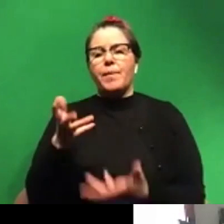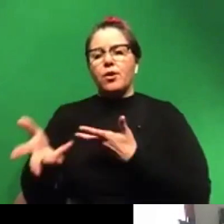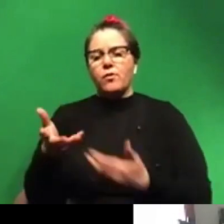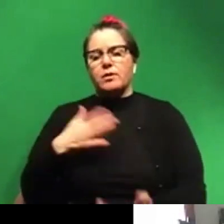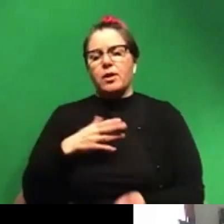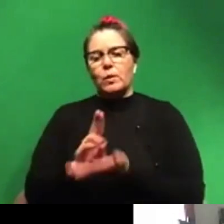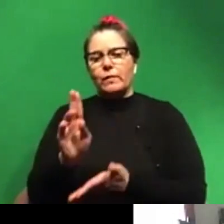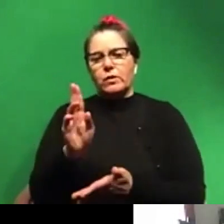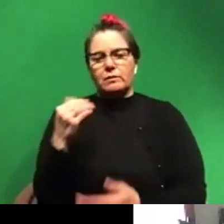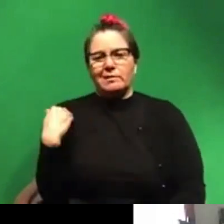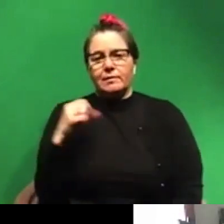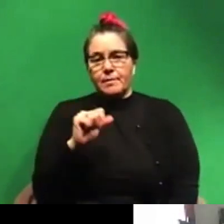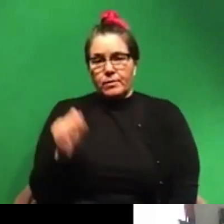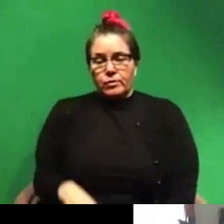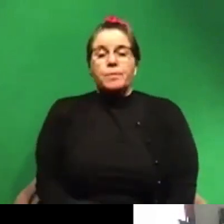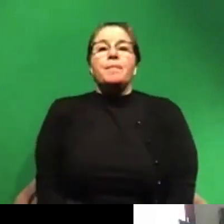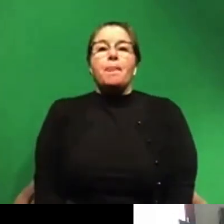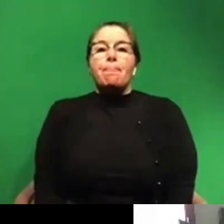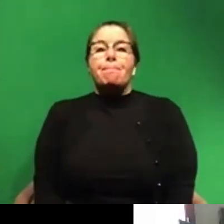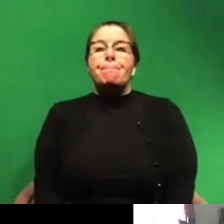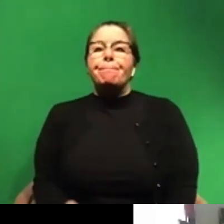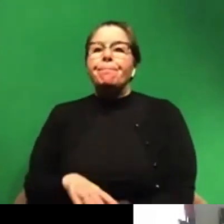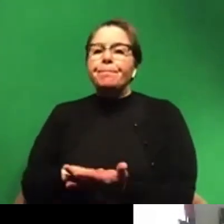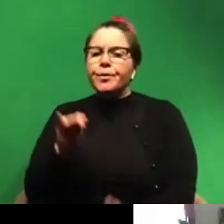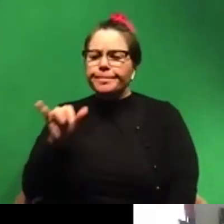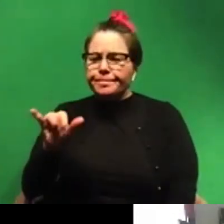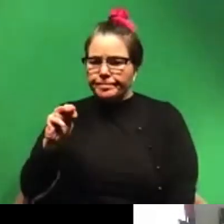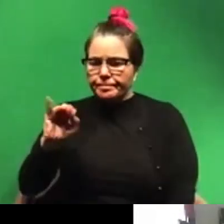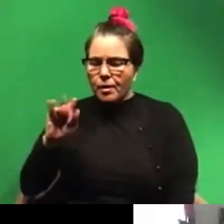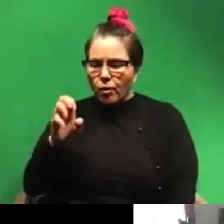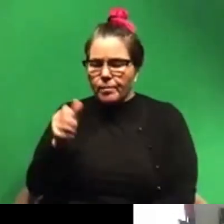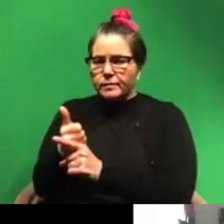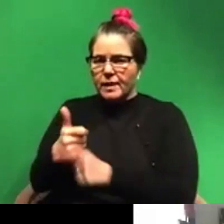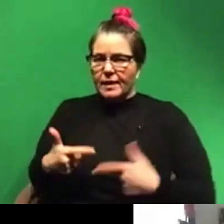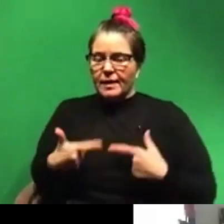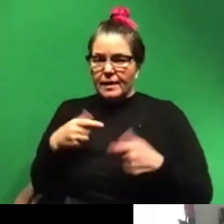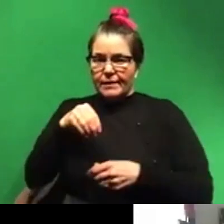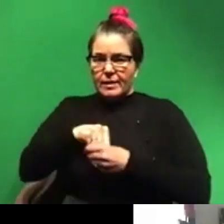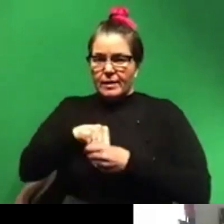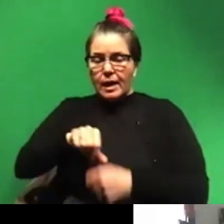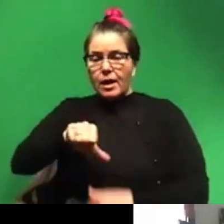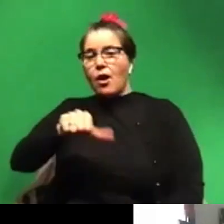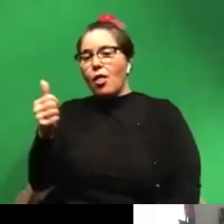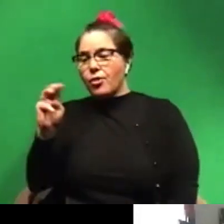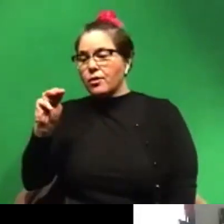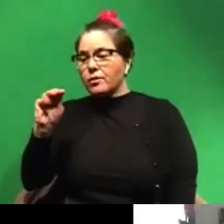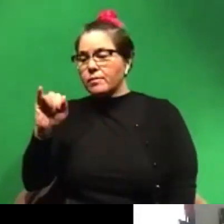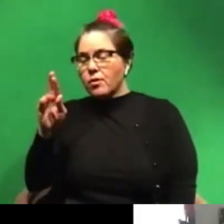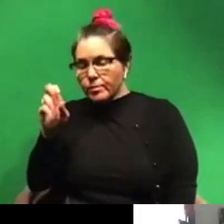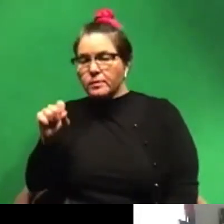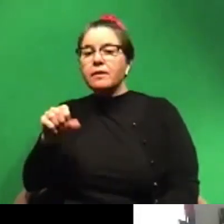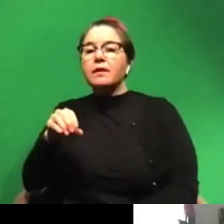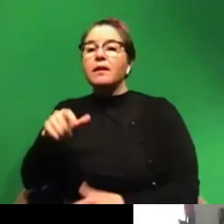last semester, and I learned about these microbes that live inside other microbes that live inside a